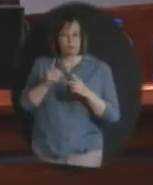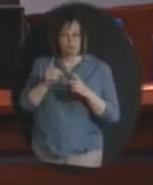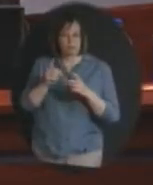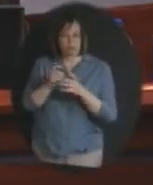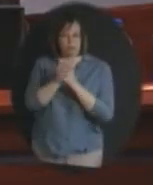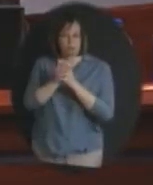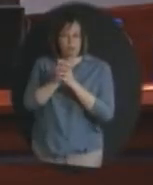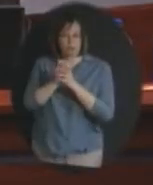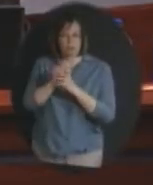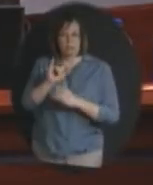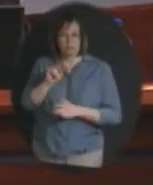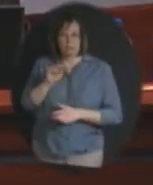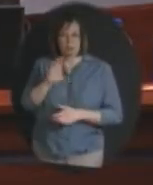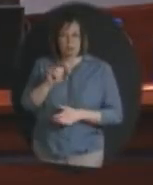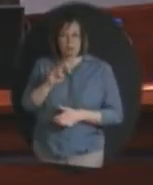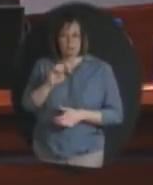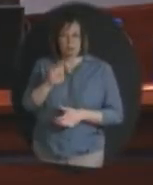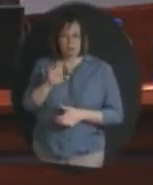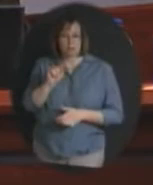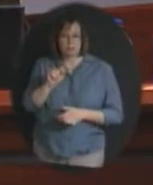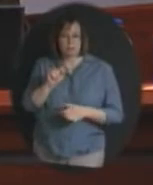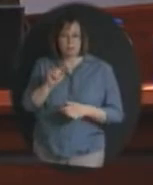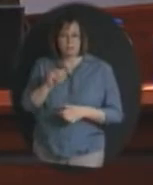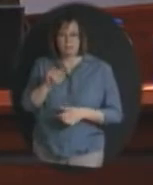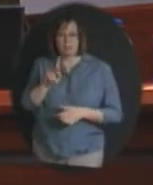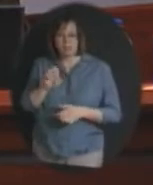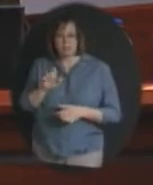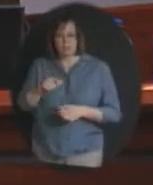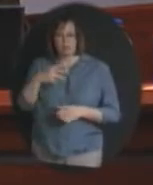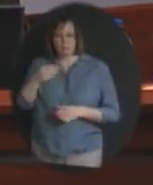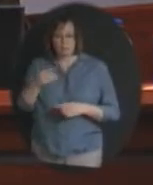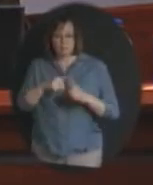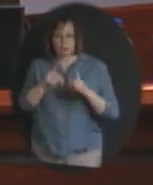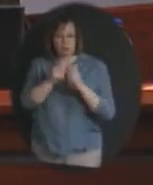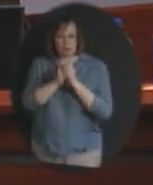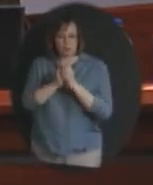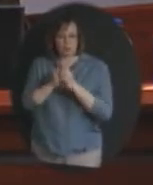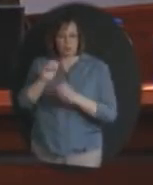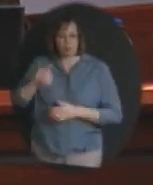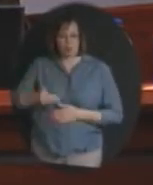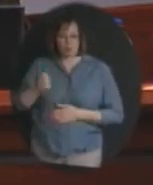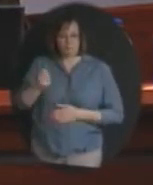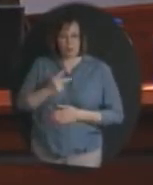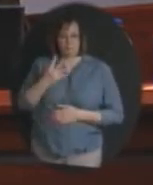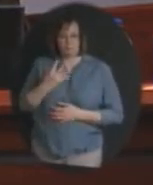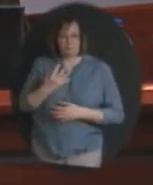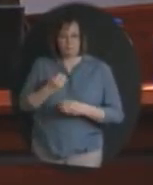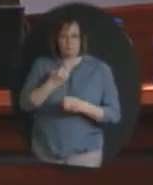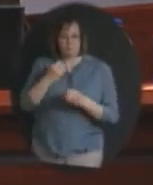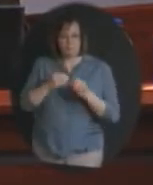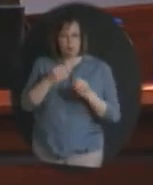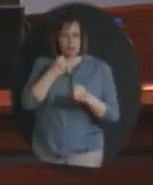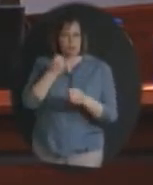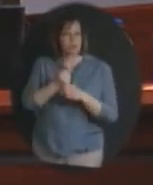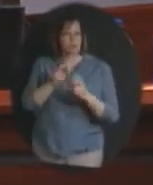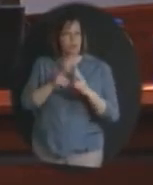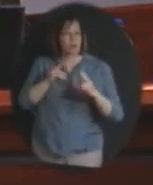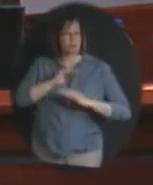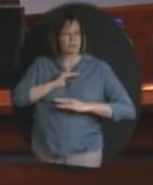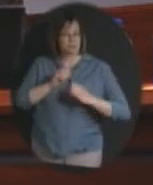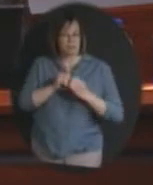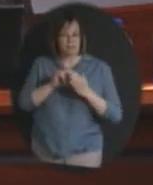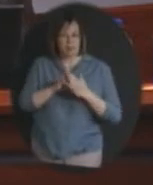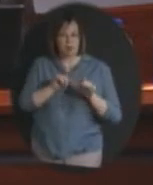the incumbents, even though Mike had to excuse himself, leave a little bit. Congratulations and welcome back for 4 more years. Very pleased with that. Also want